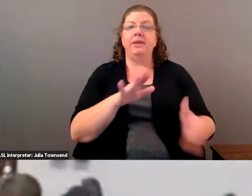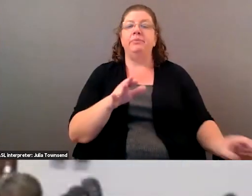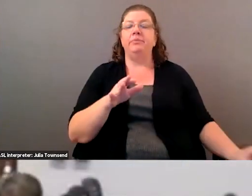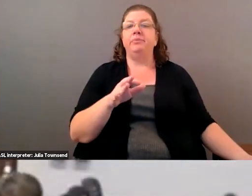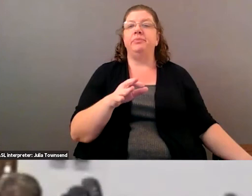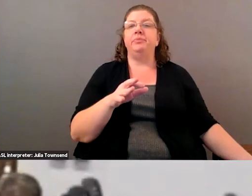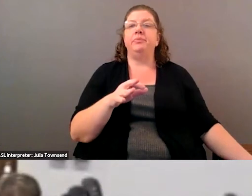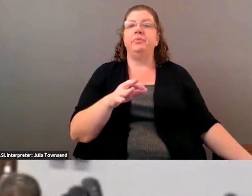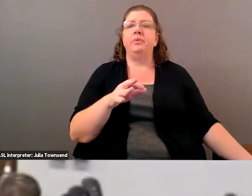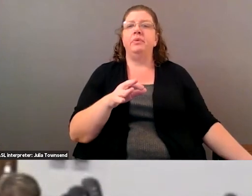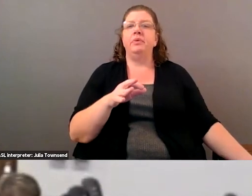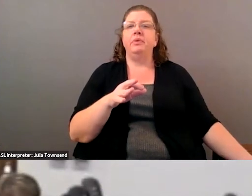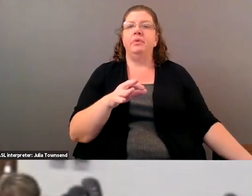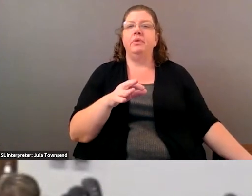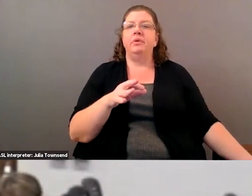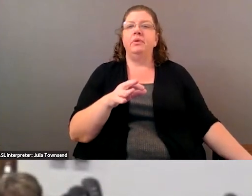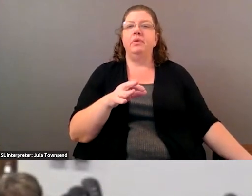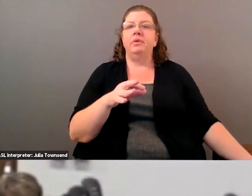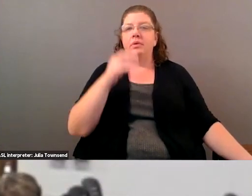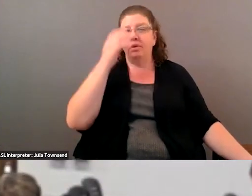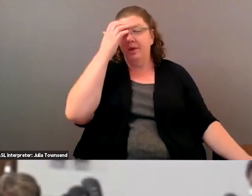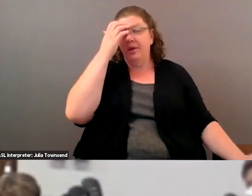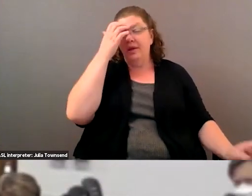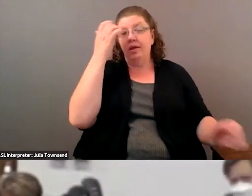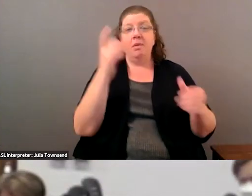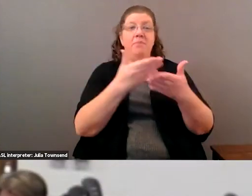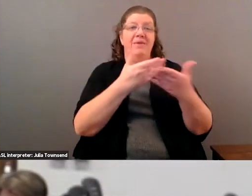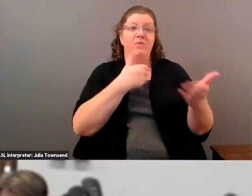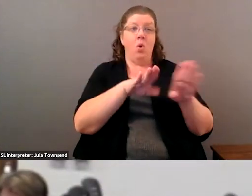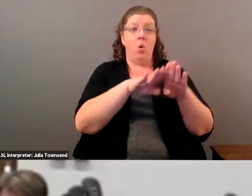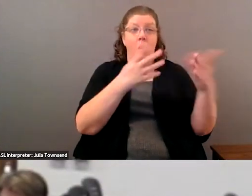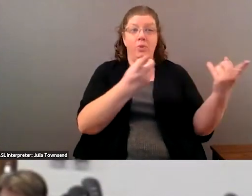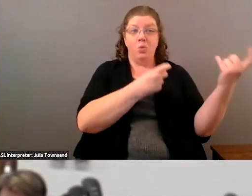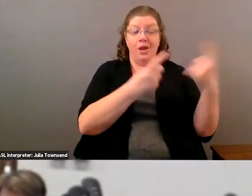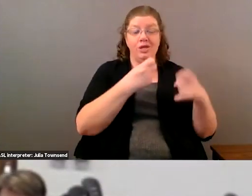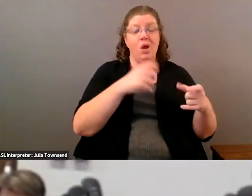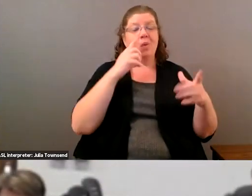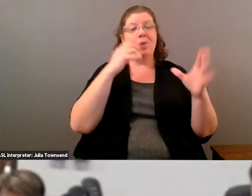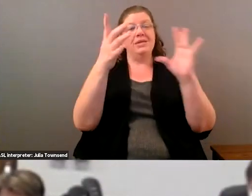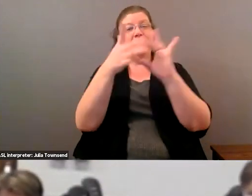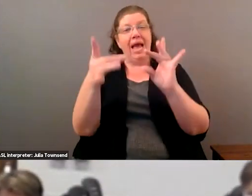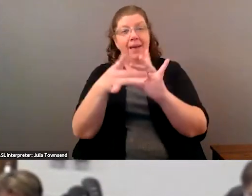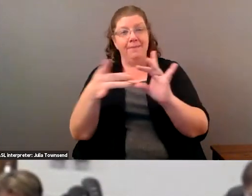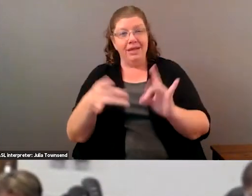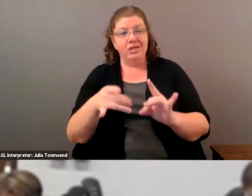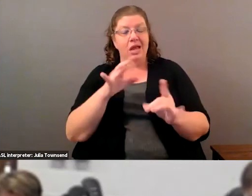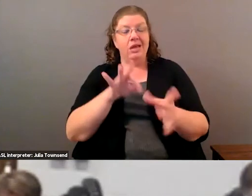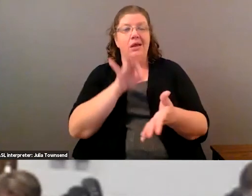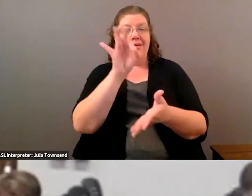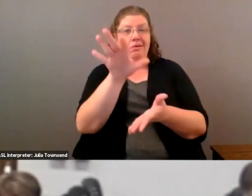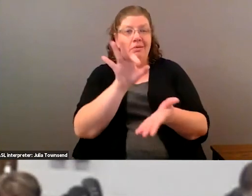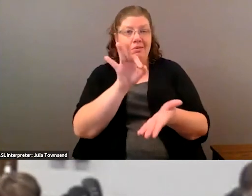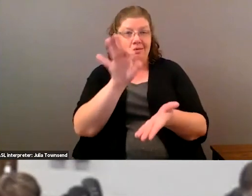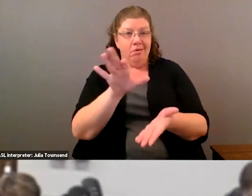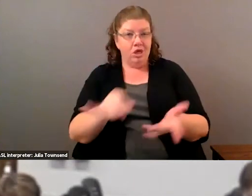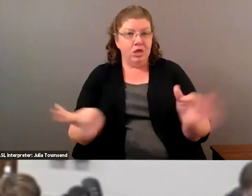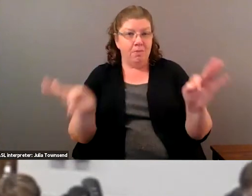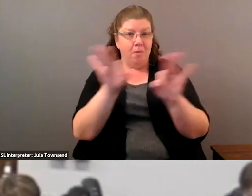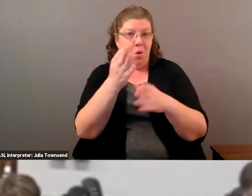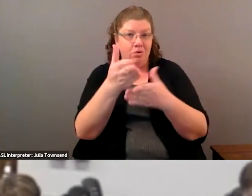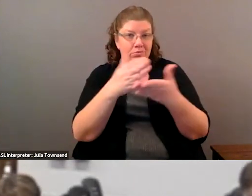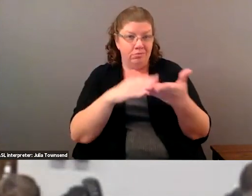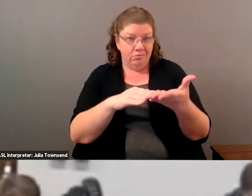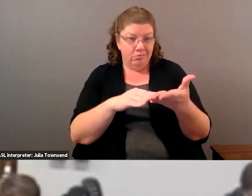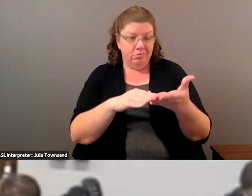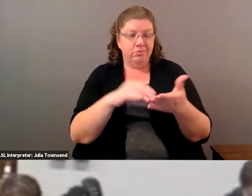over to you for questions, I just wanted to make a couple comments about the document, walk you through some elements of it that I think are really important to bring